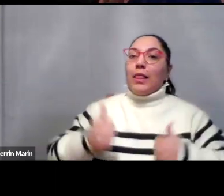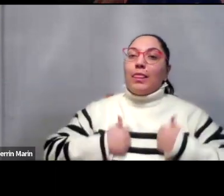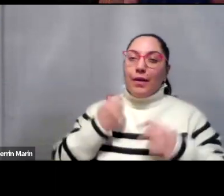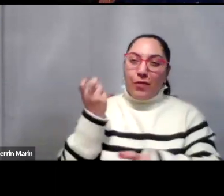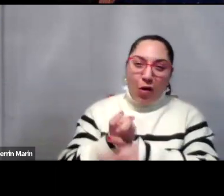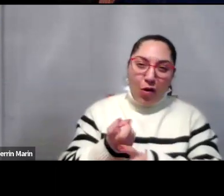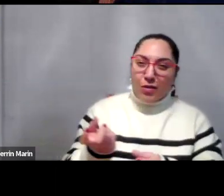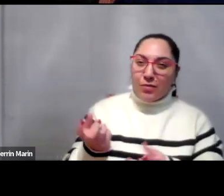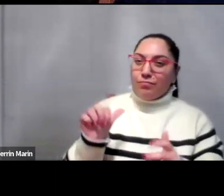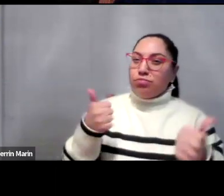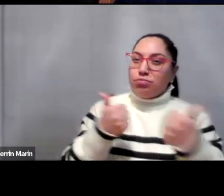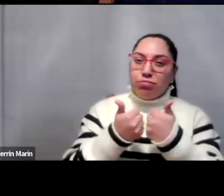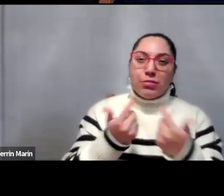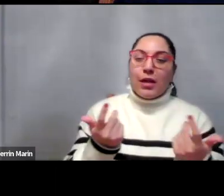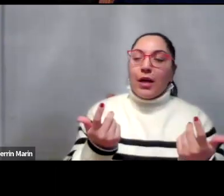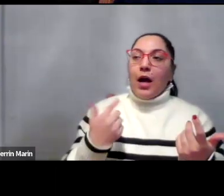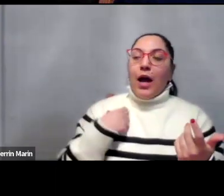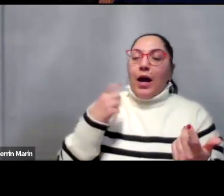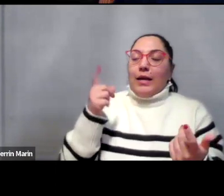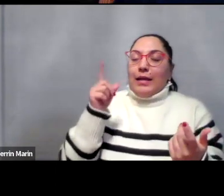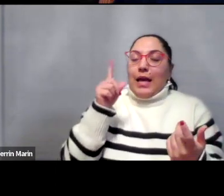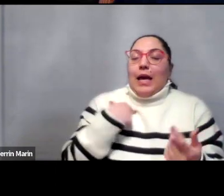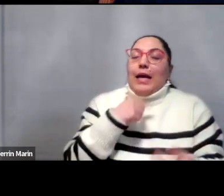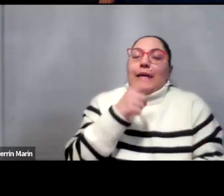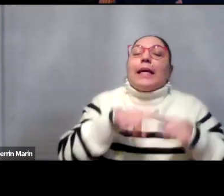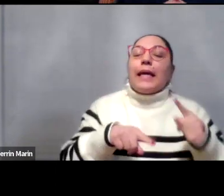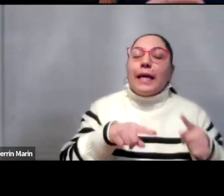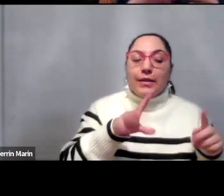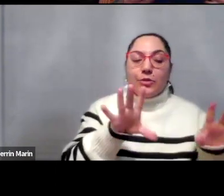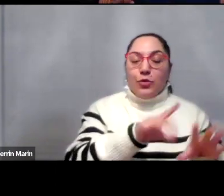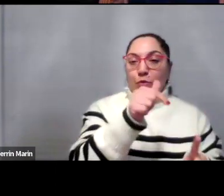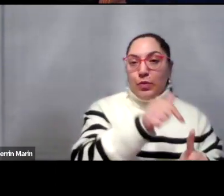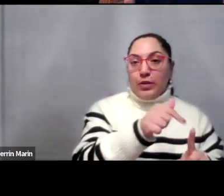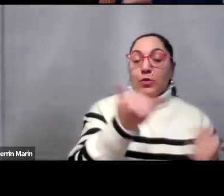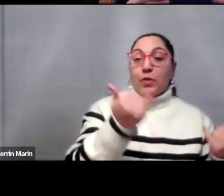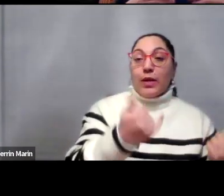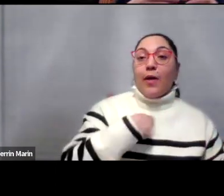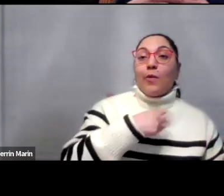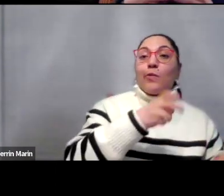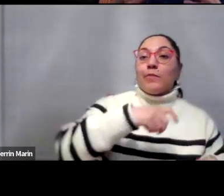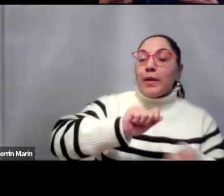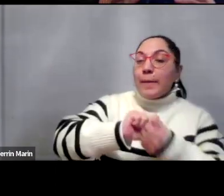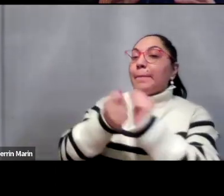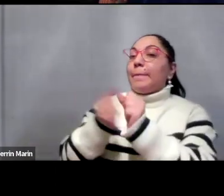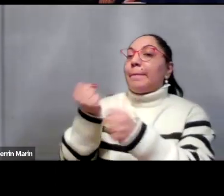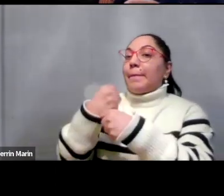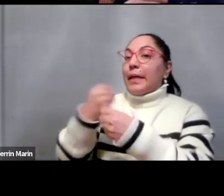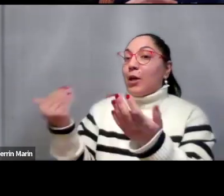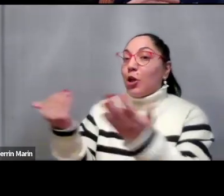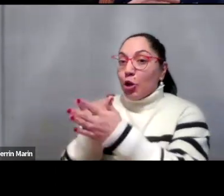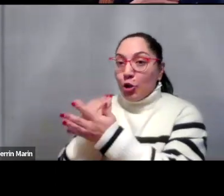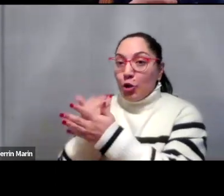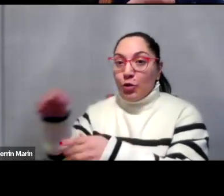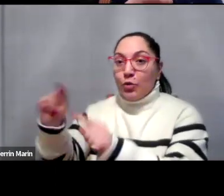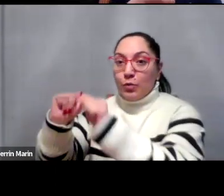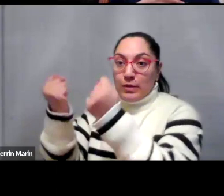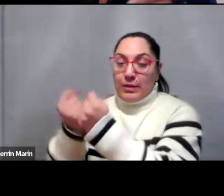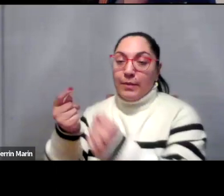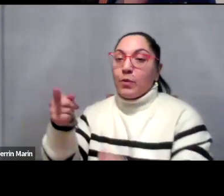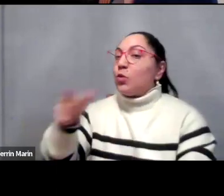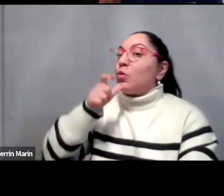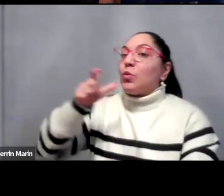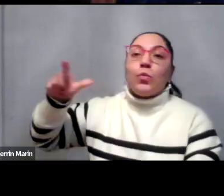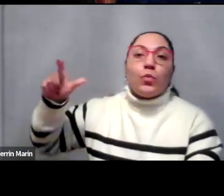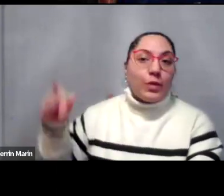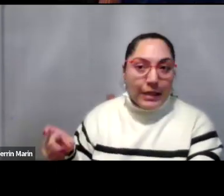got too much other stuff to figure out. So we created this other team where you do not need to, you